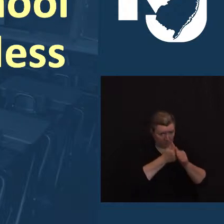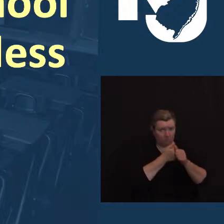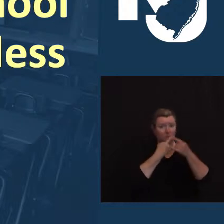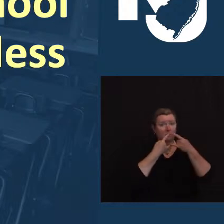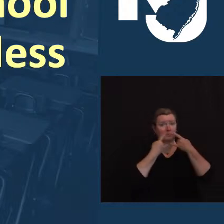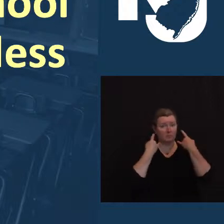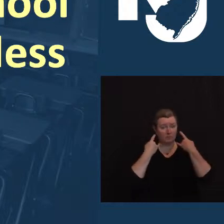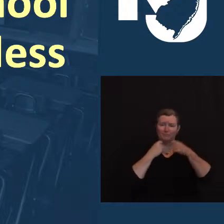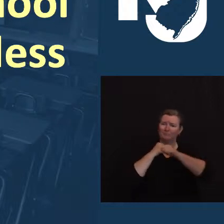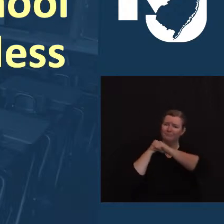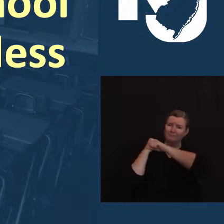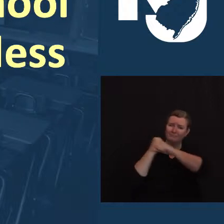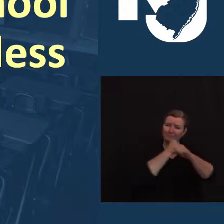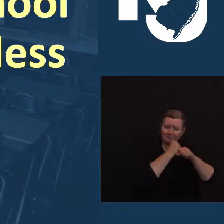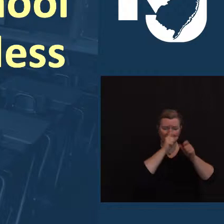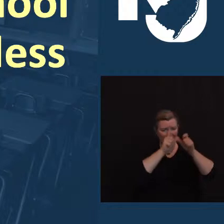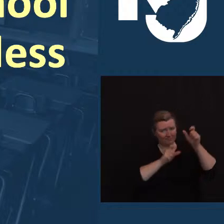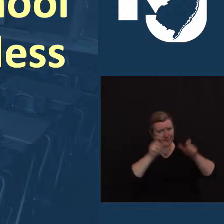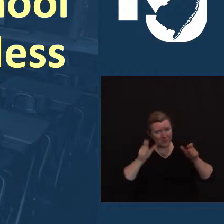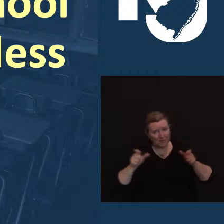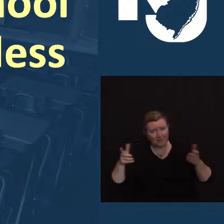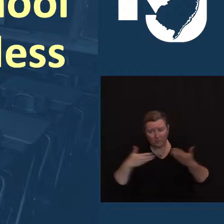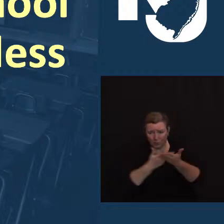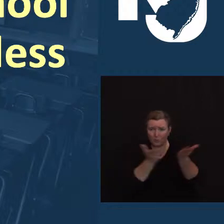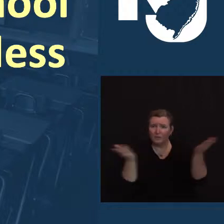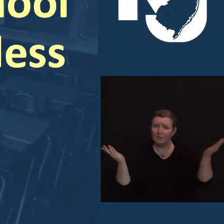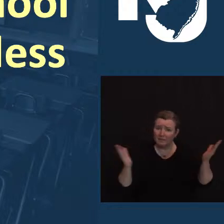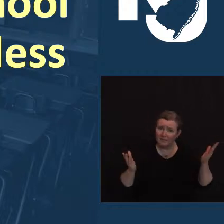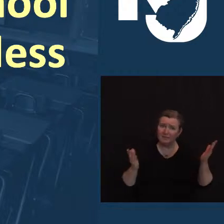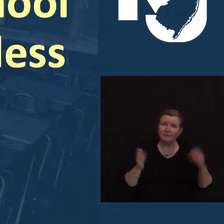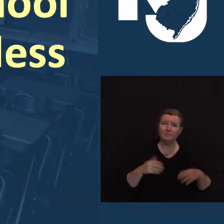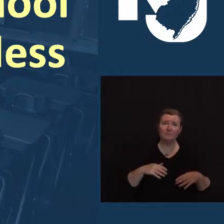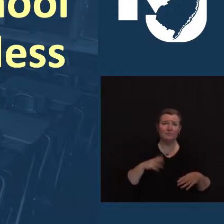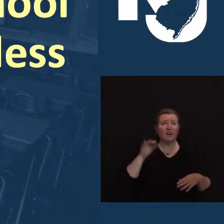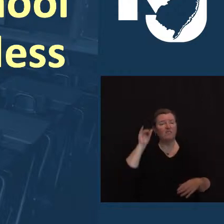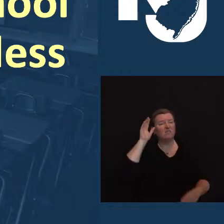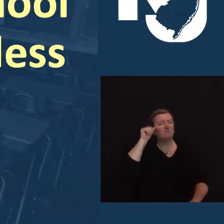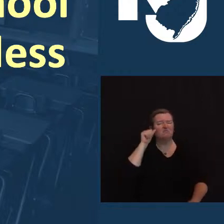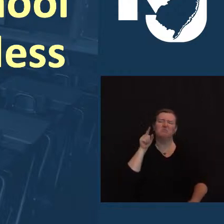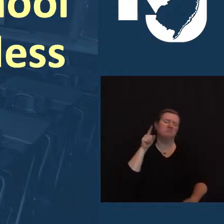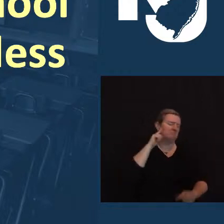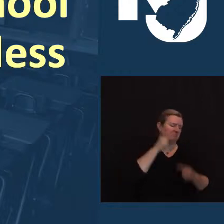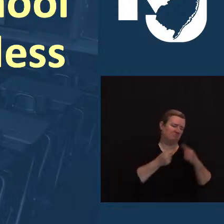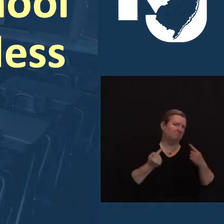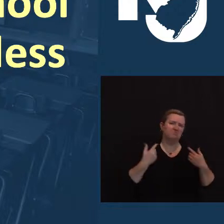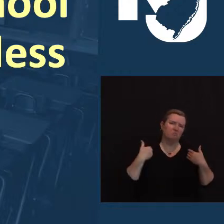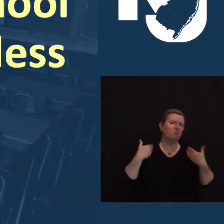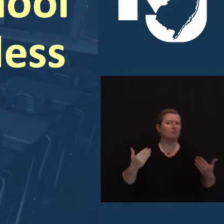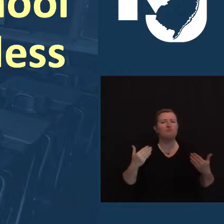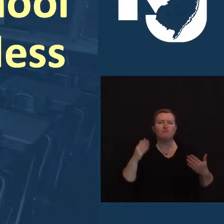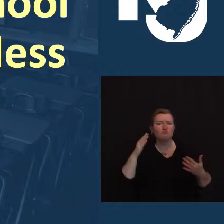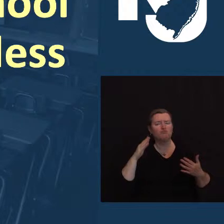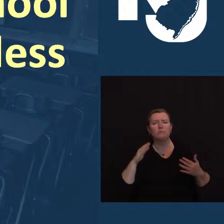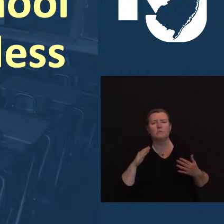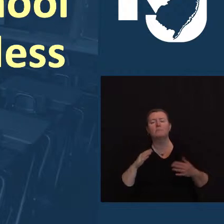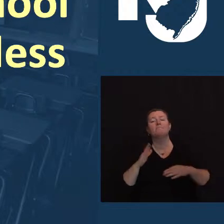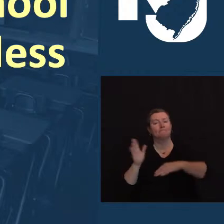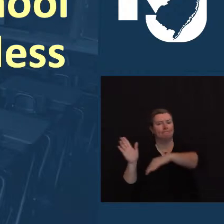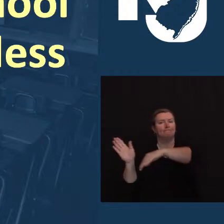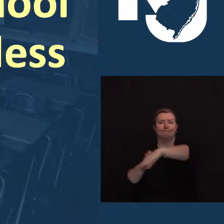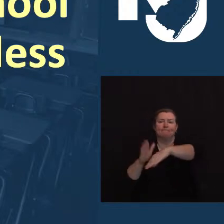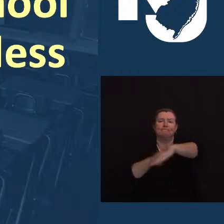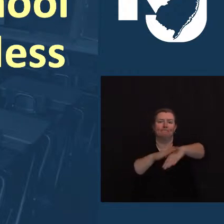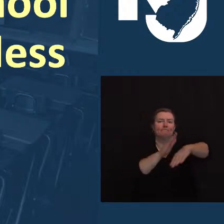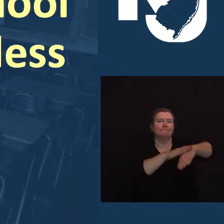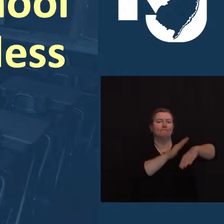health. And let's just be perfectly clear that if you try to do so, you are only putting your students, educators, support staff, administrators,